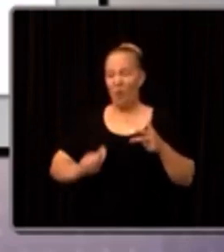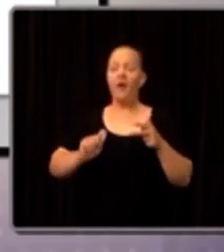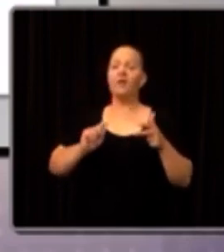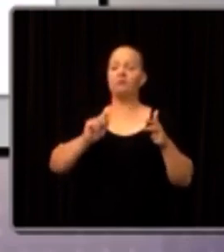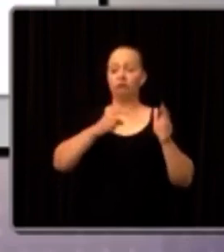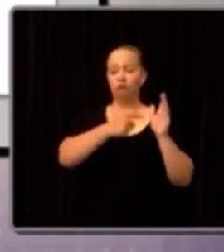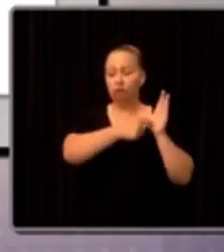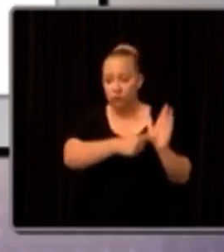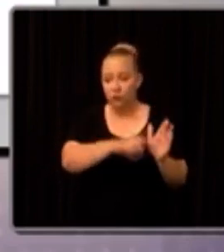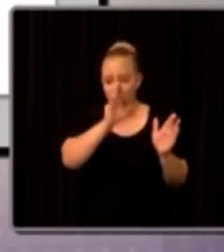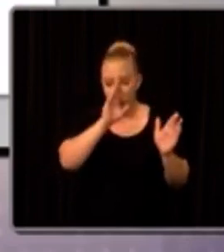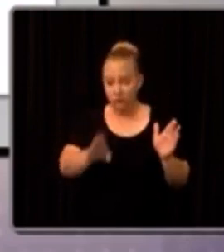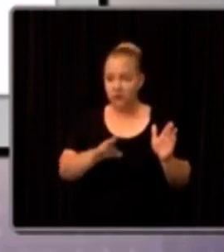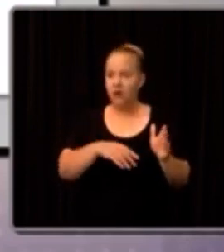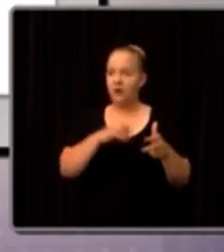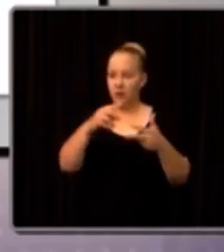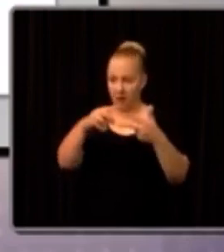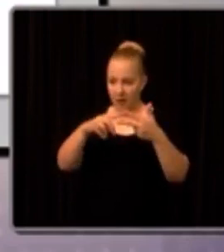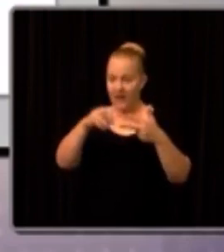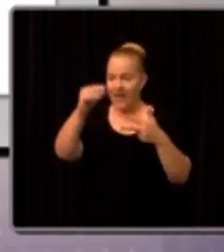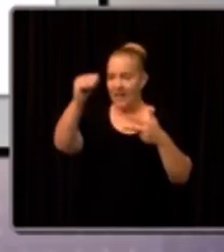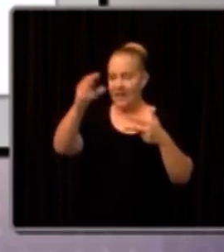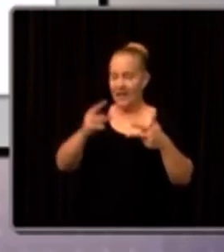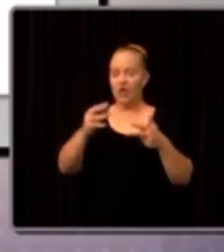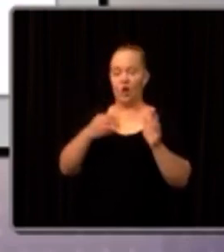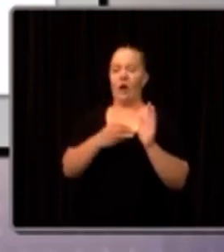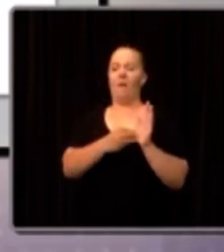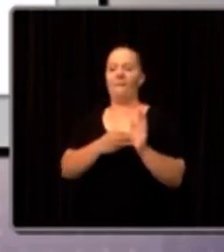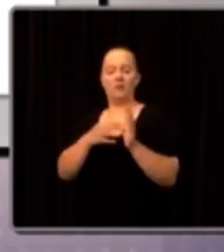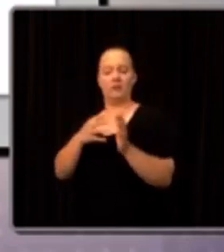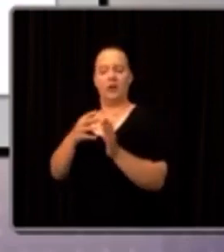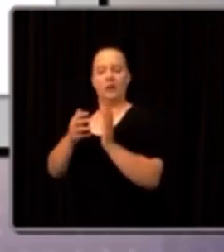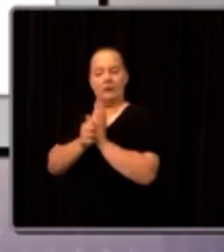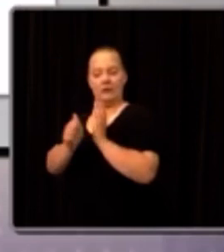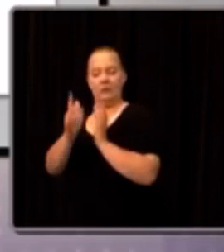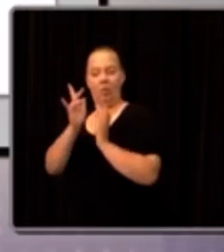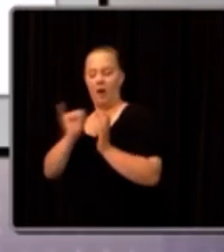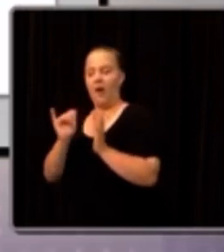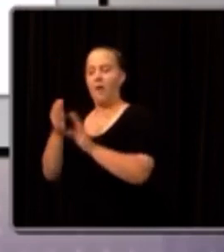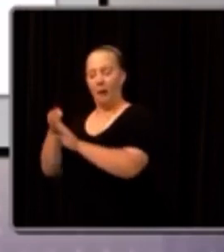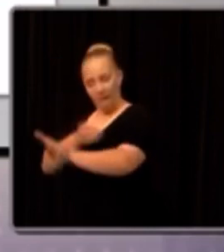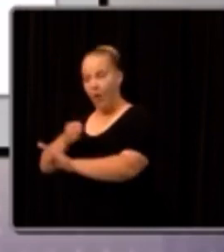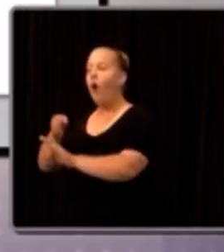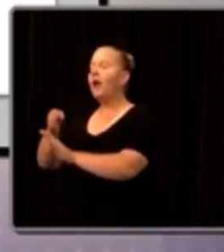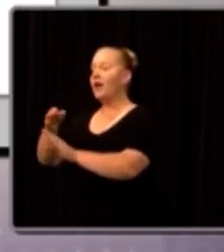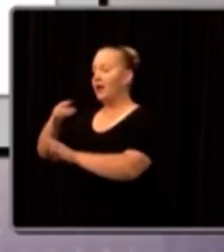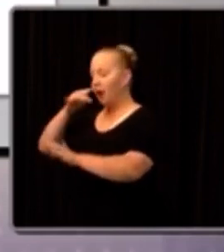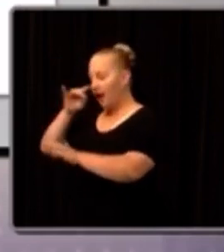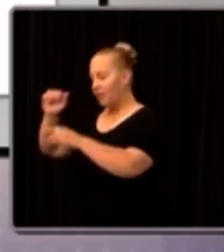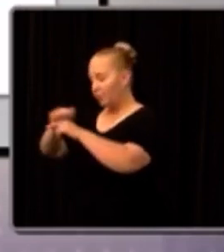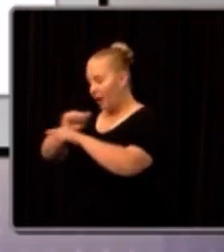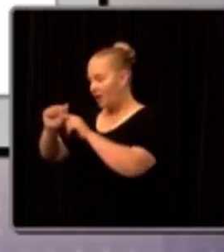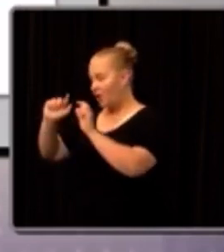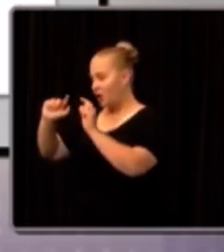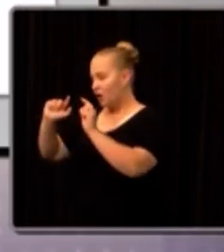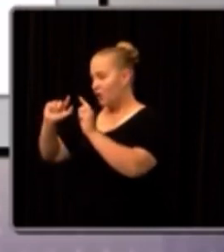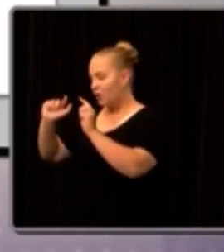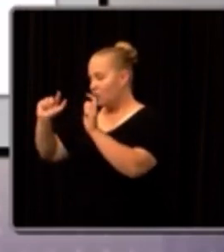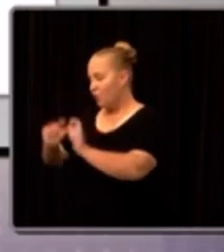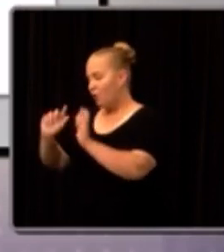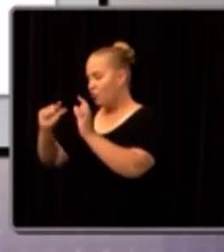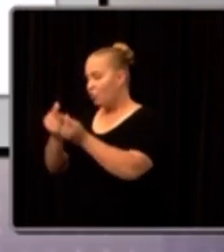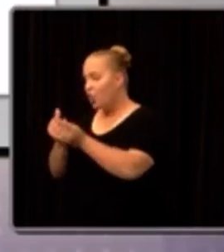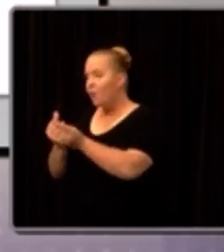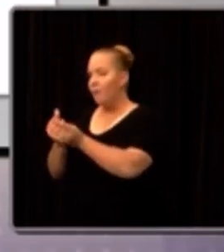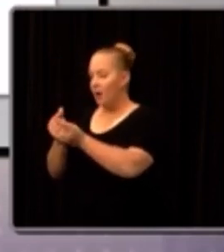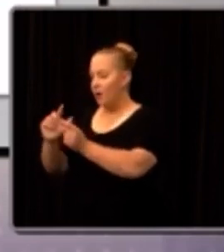ample opportunity for teacher modeling of what that skill looks like before kids practice either in a small group or partner while they're still here,